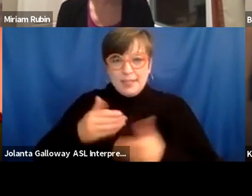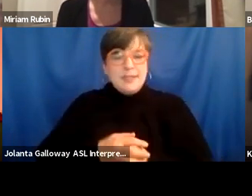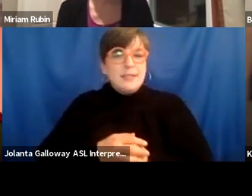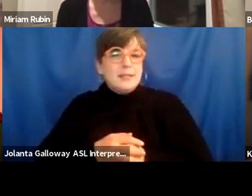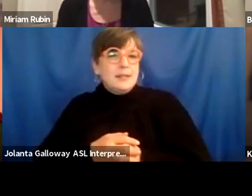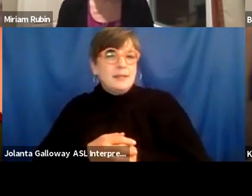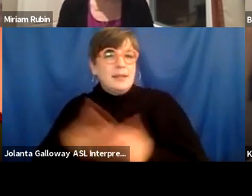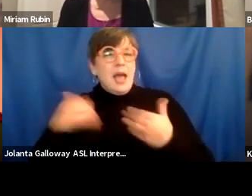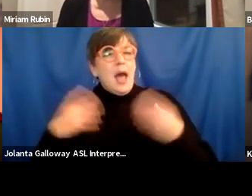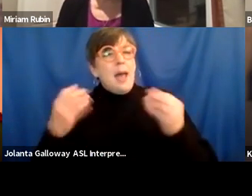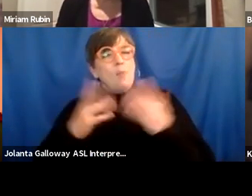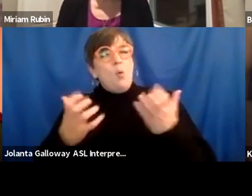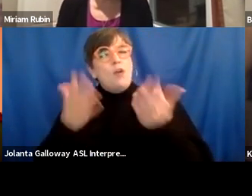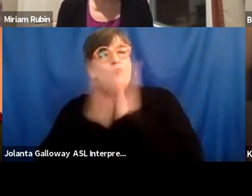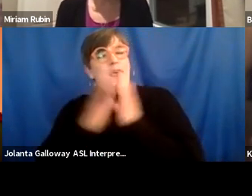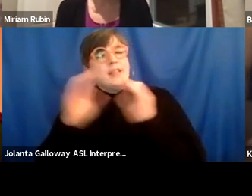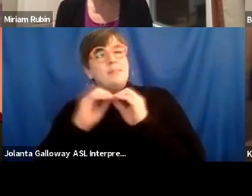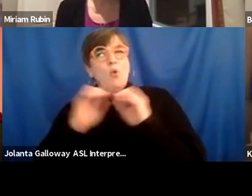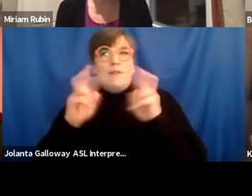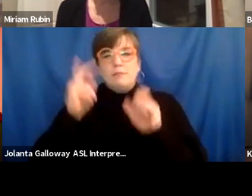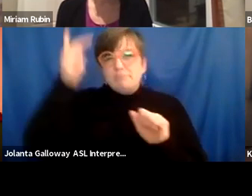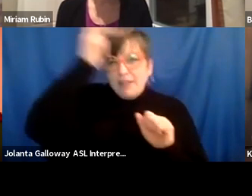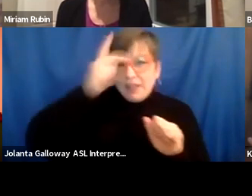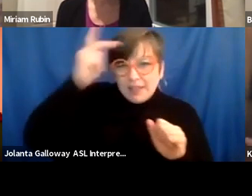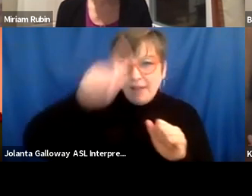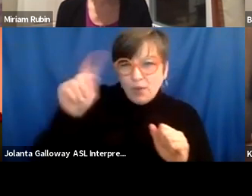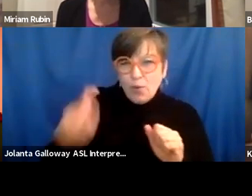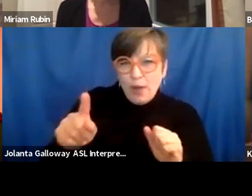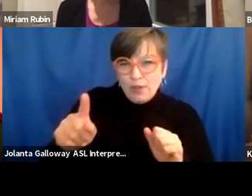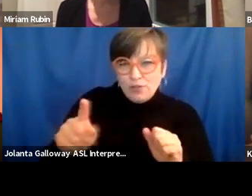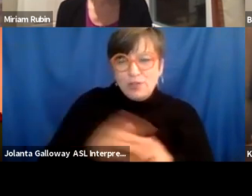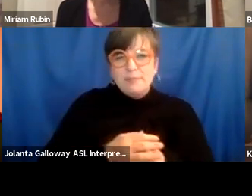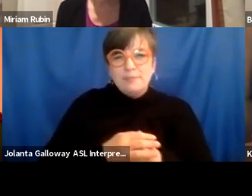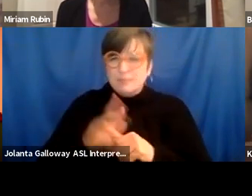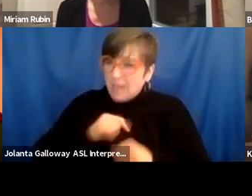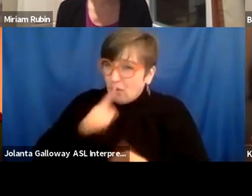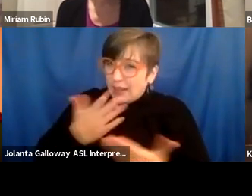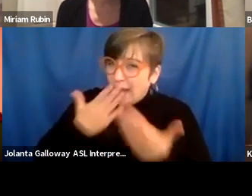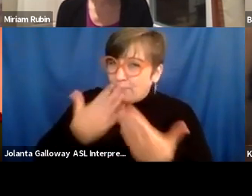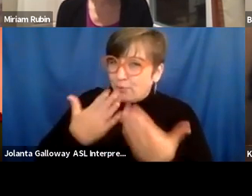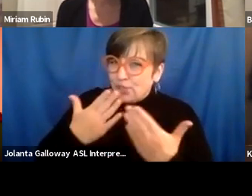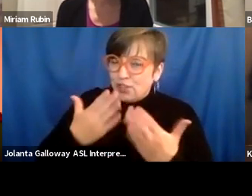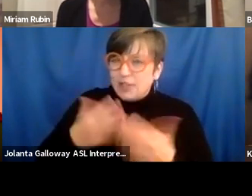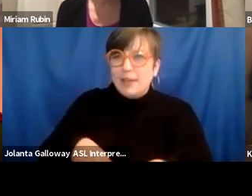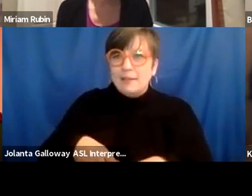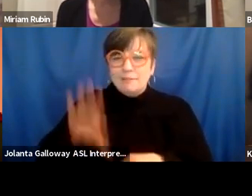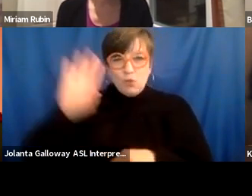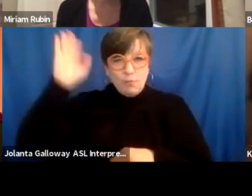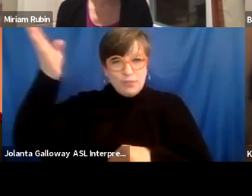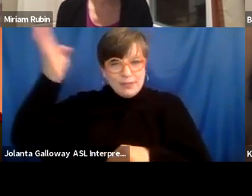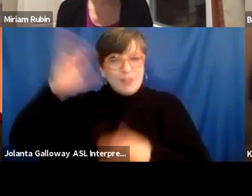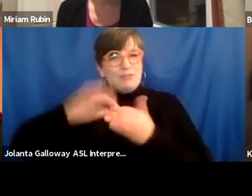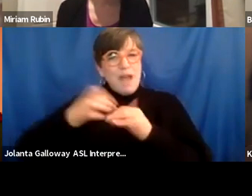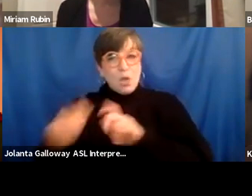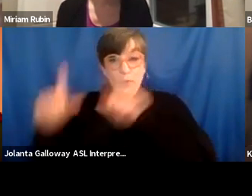want to ask more of a philosophical question at the beginning. I do appreciate the presentation and how you